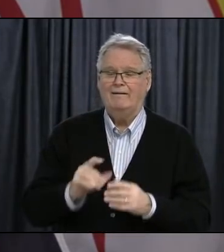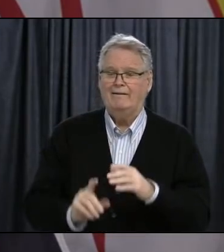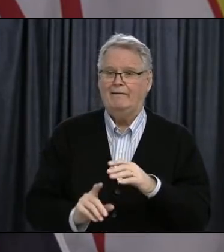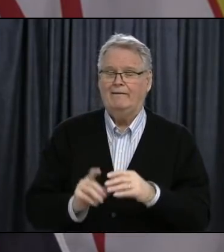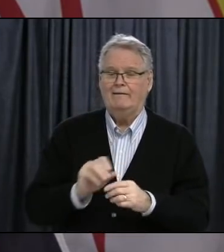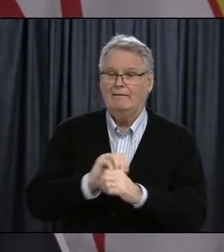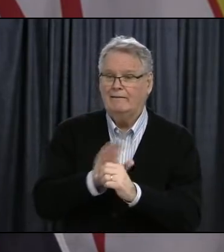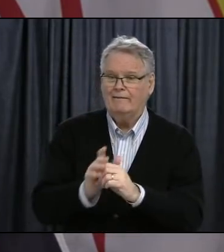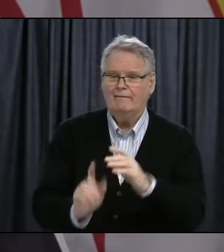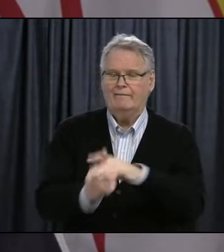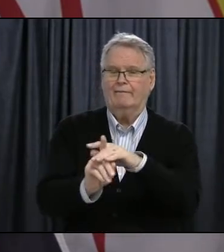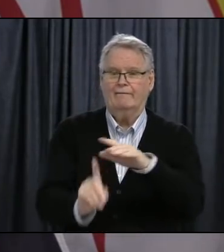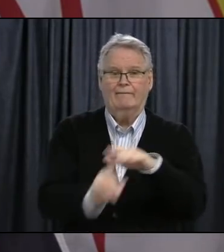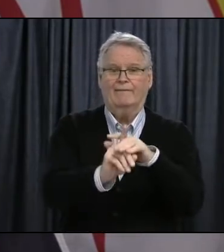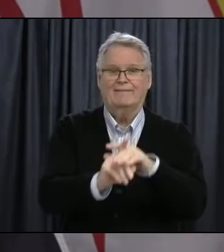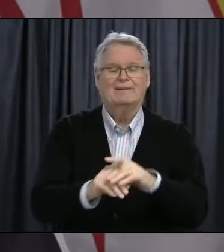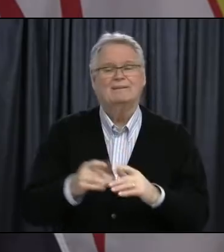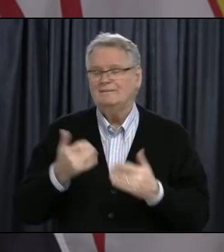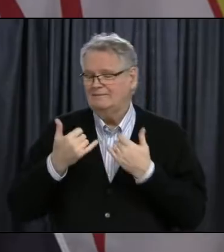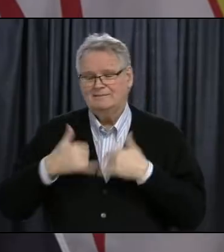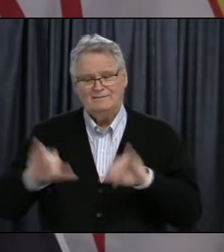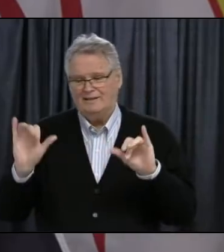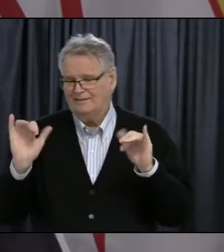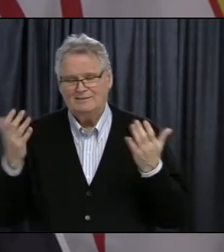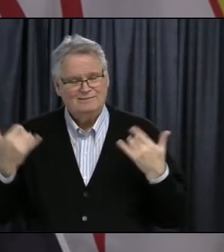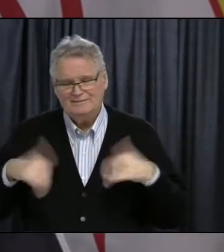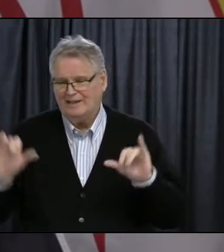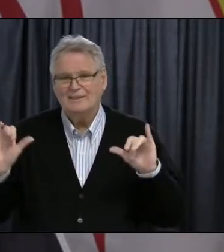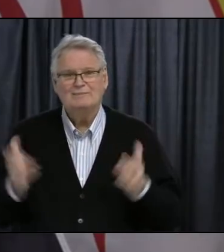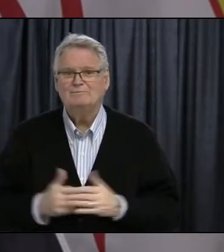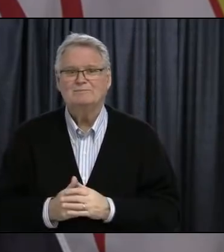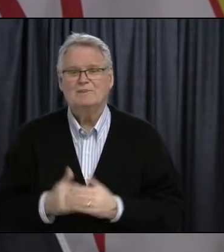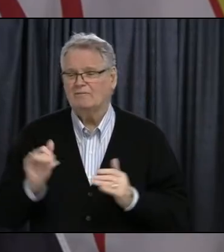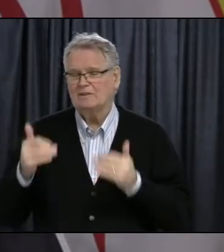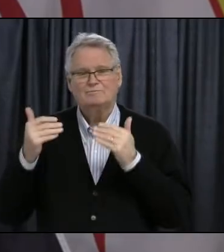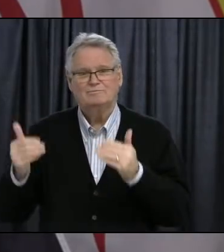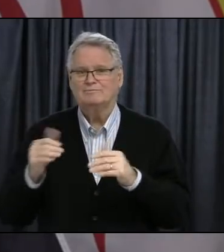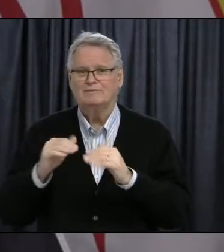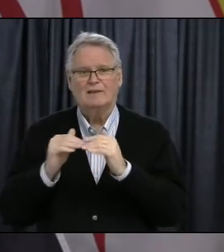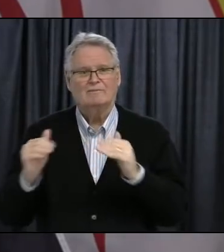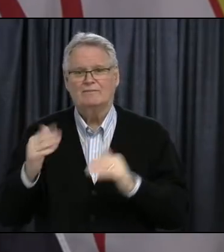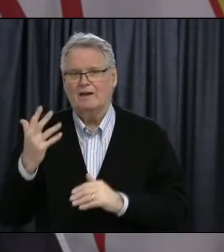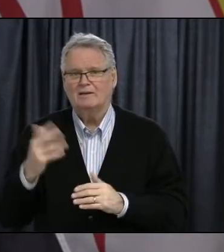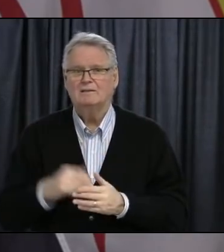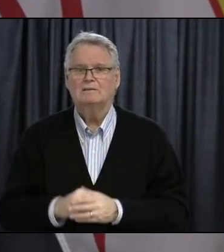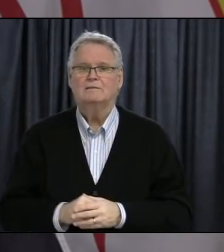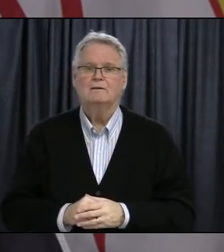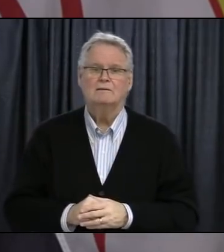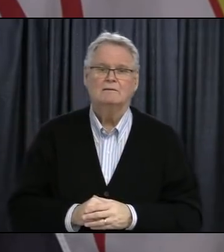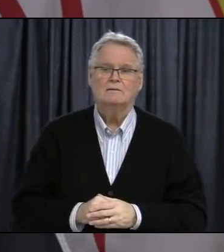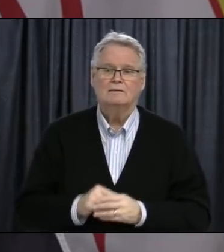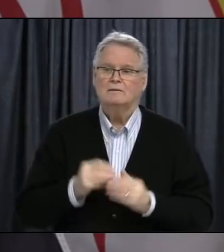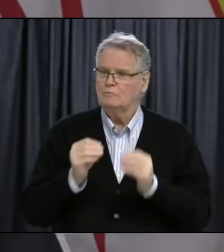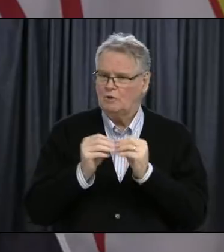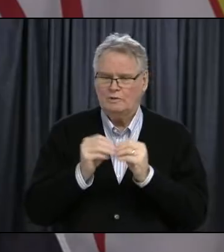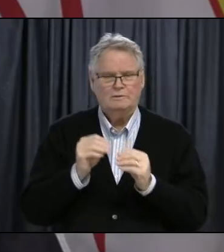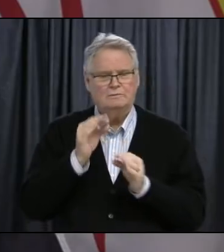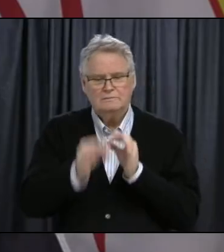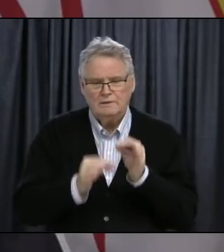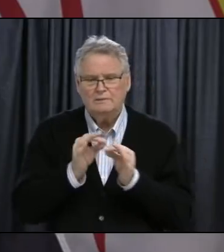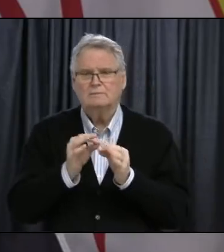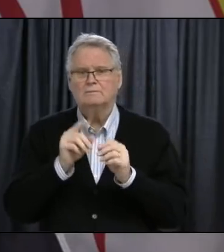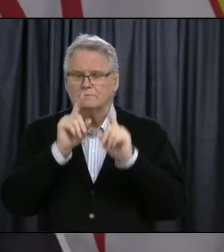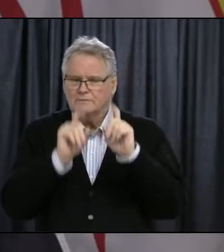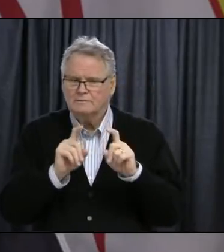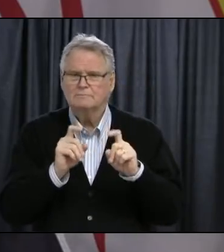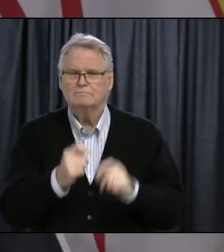We still have contacts and who may, test positive. There is still that potential.